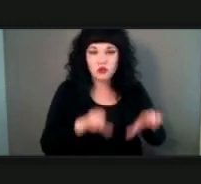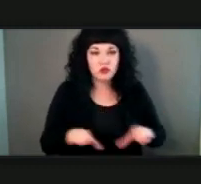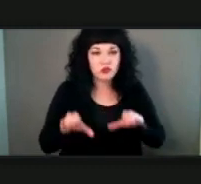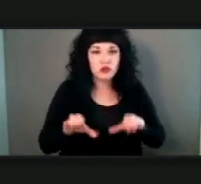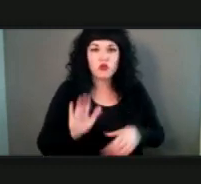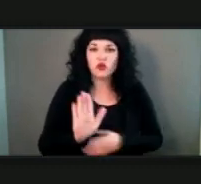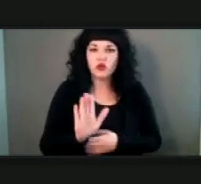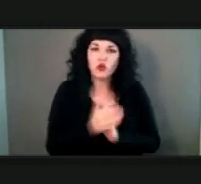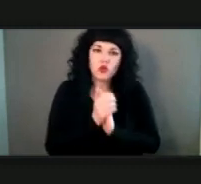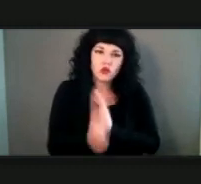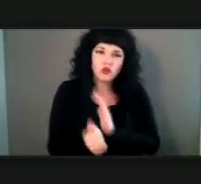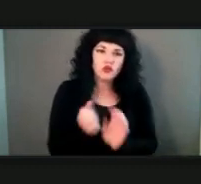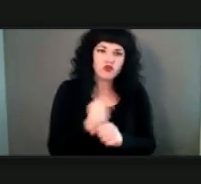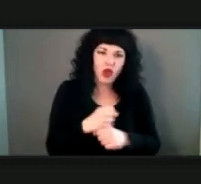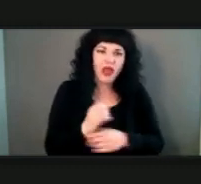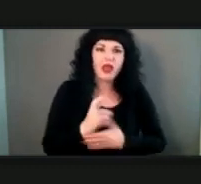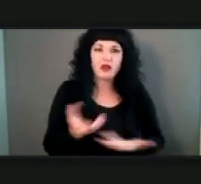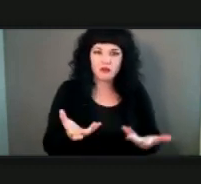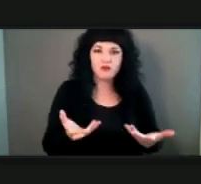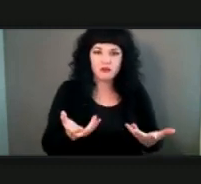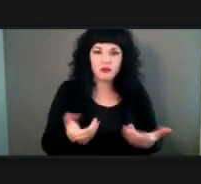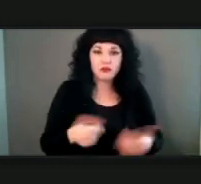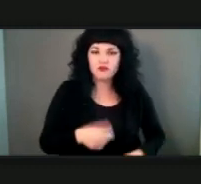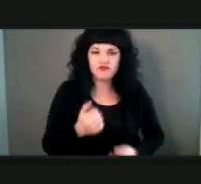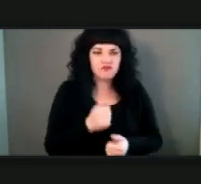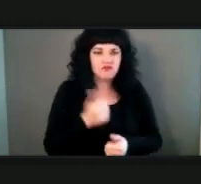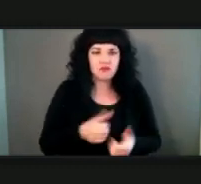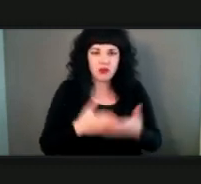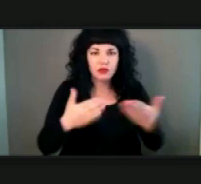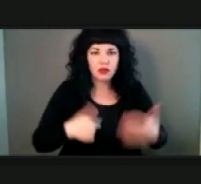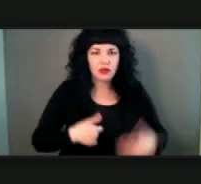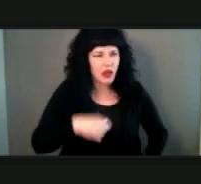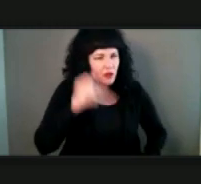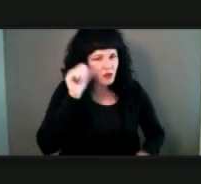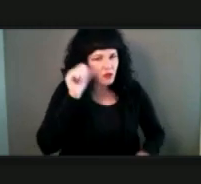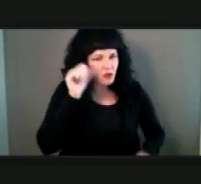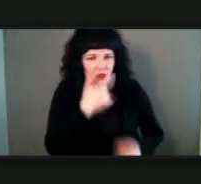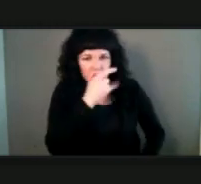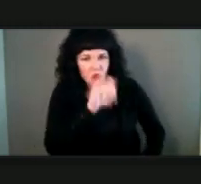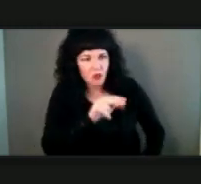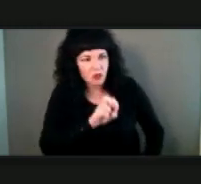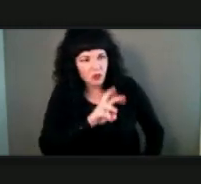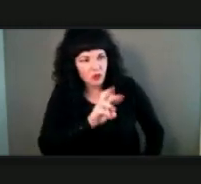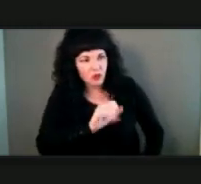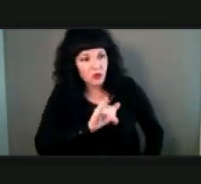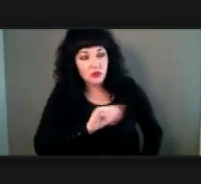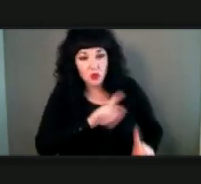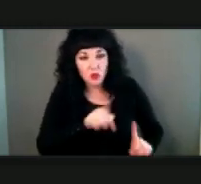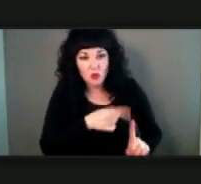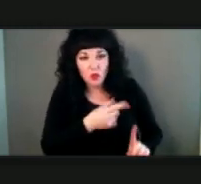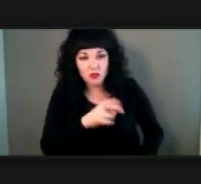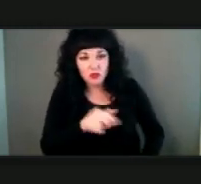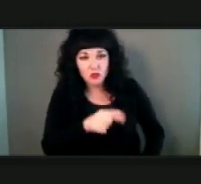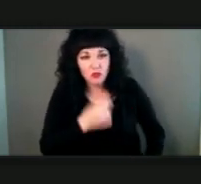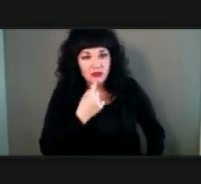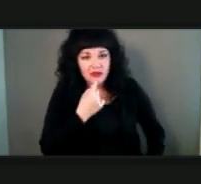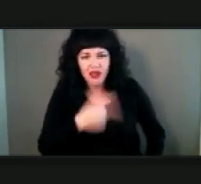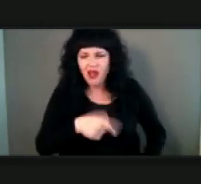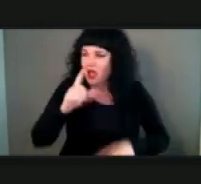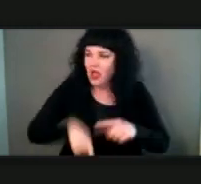Because I remember Eric Gardner, and to see a man say that he can't breathe is just something that I continually run into every day